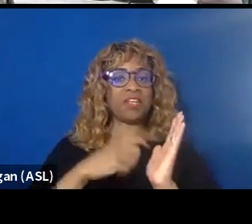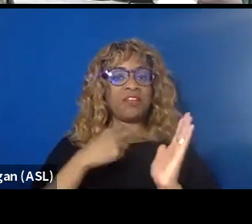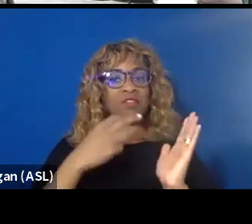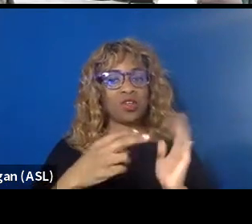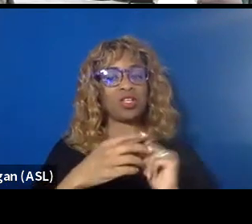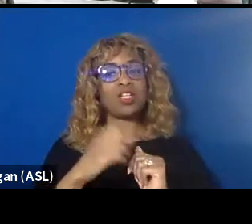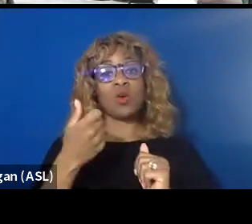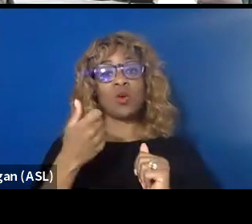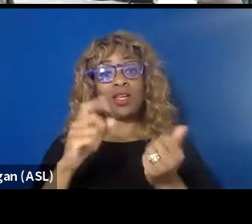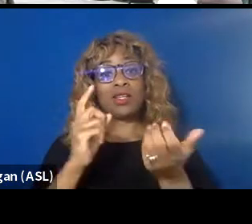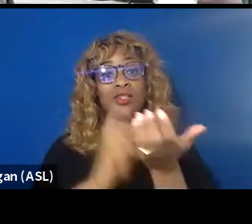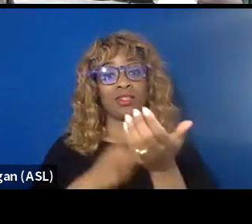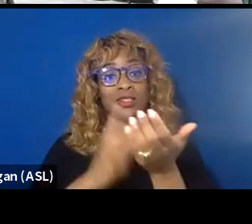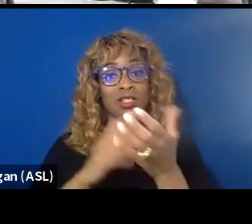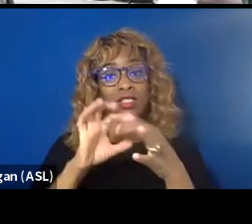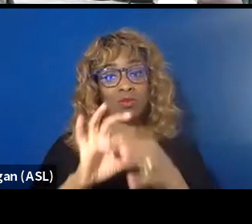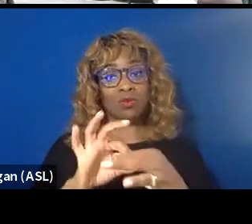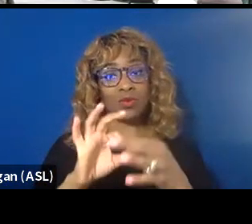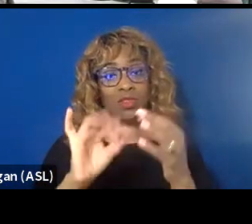or debate on the motion?